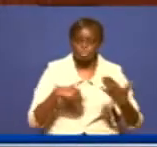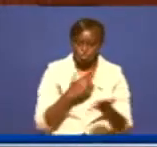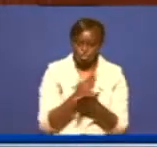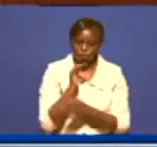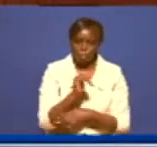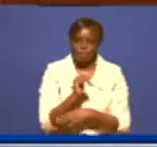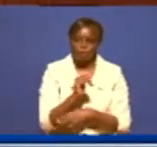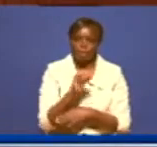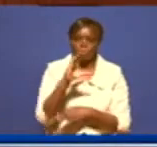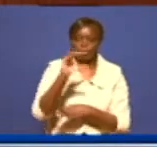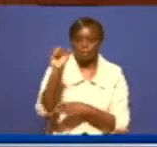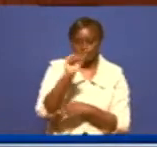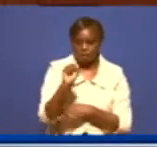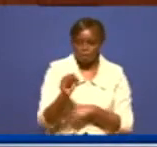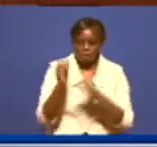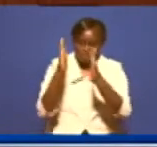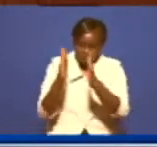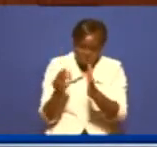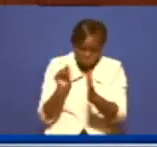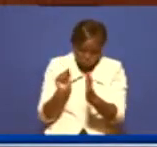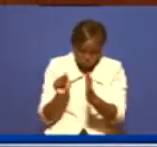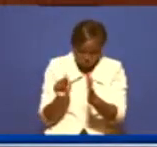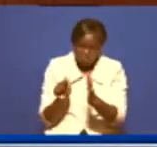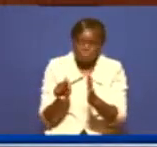of the cabinet secretary